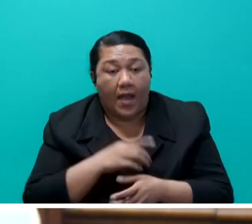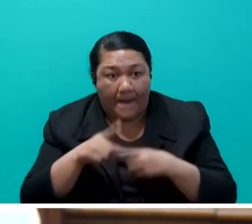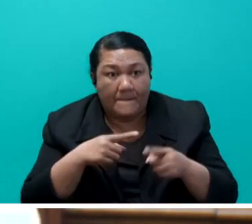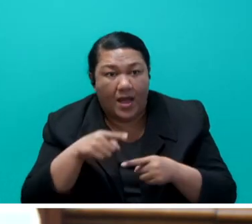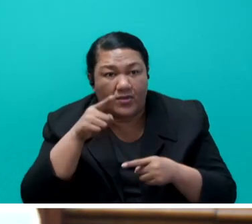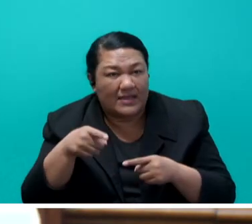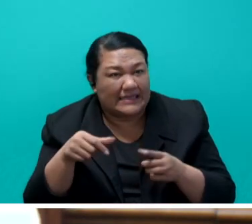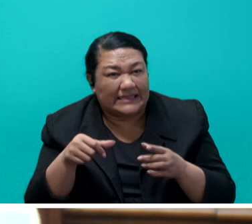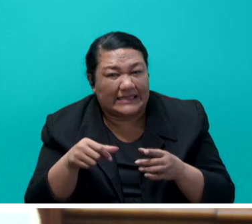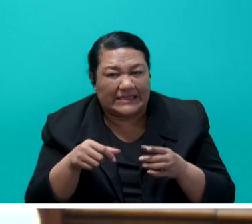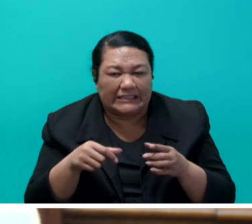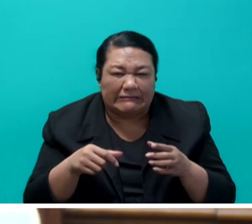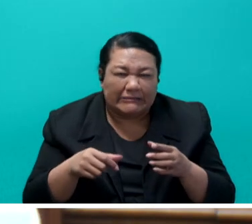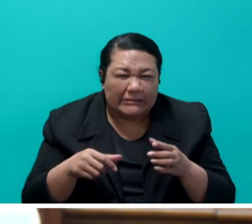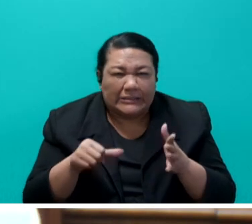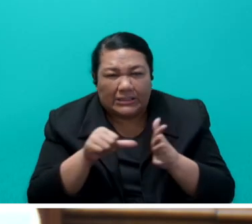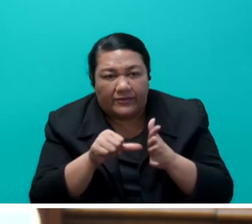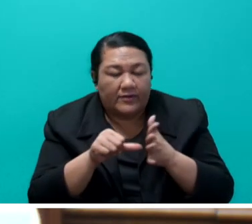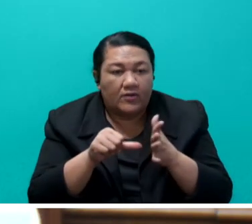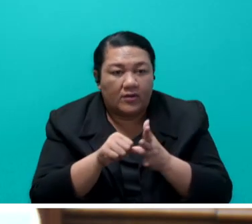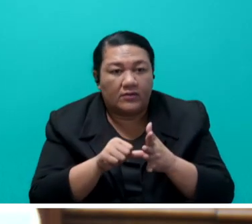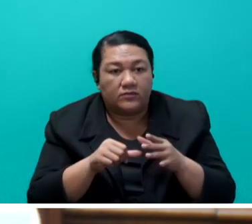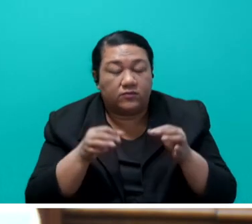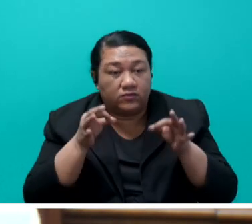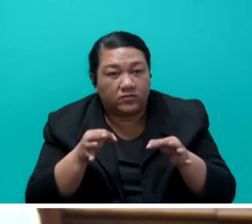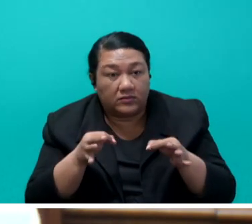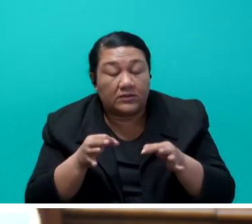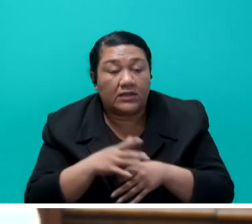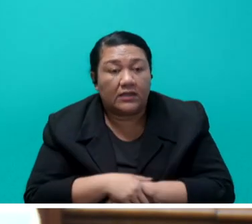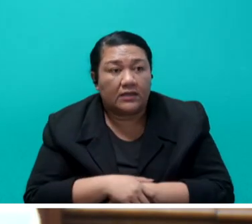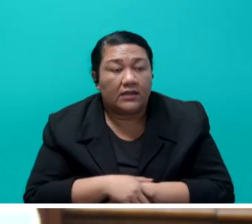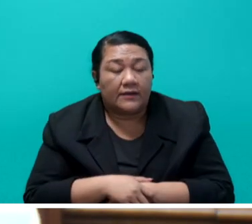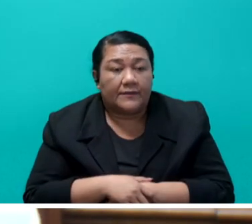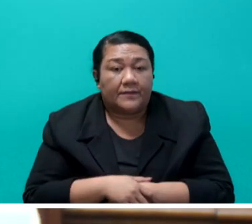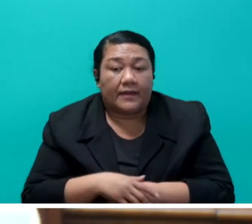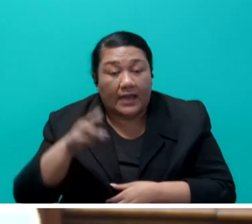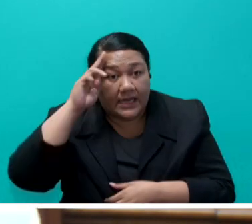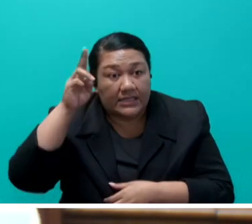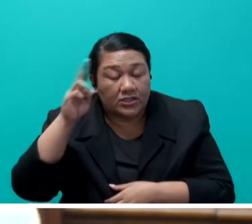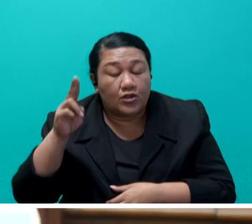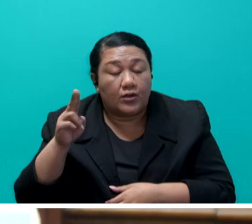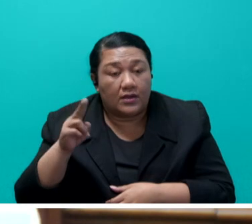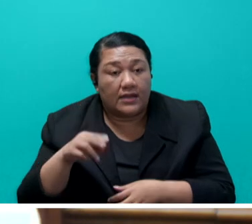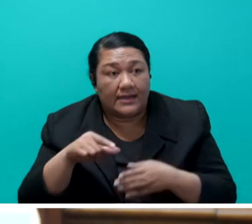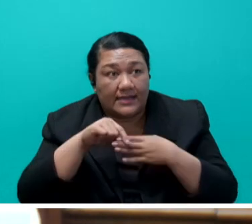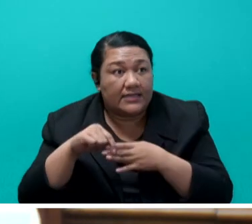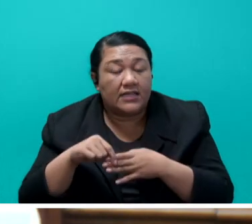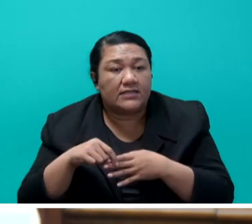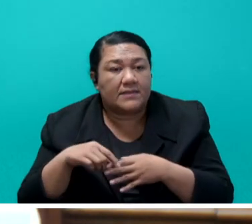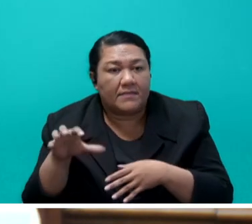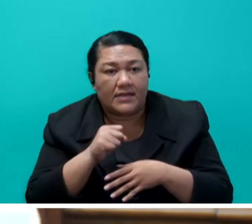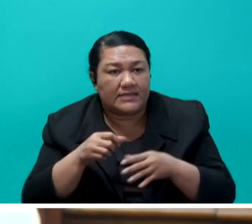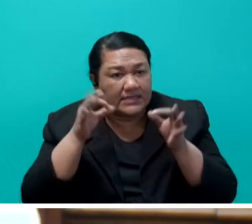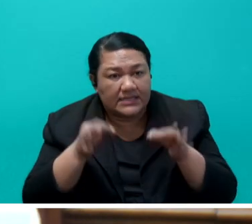sir, unanimity is often elusive, and national leaders must decide which